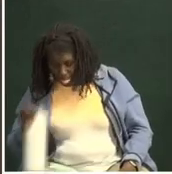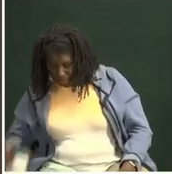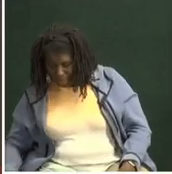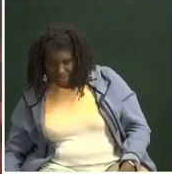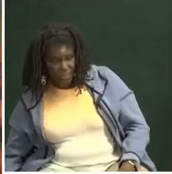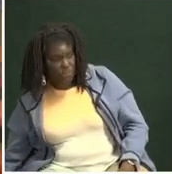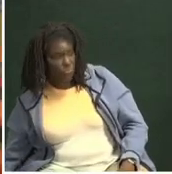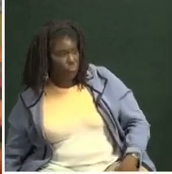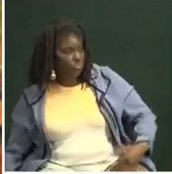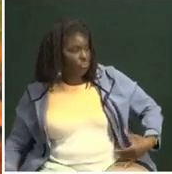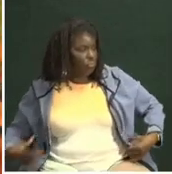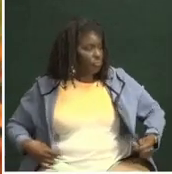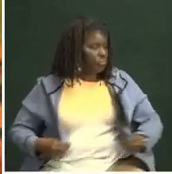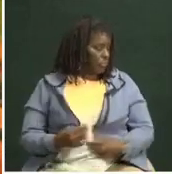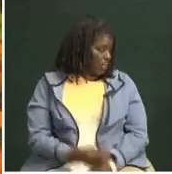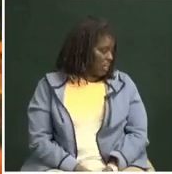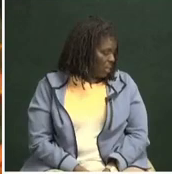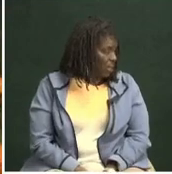Thank you.